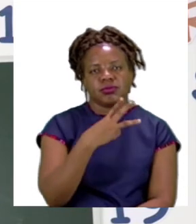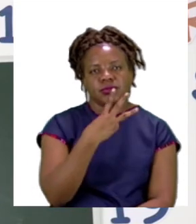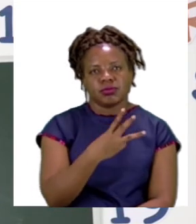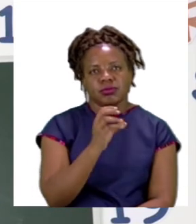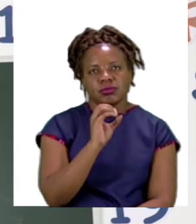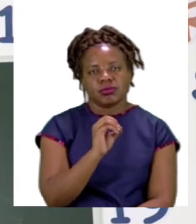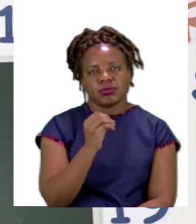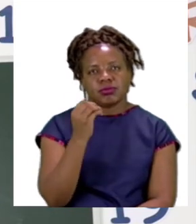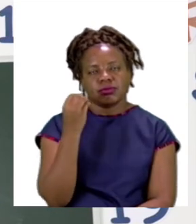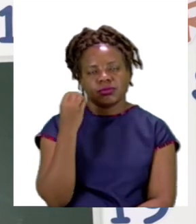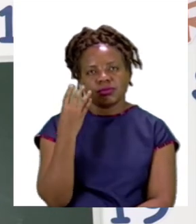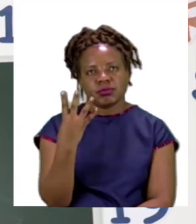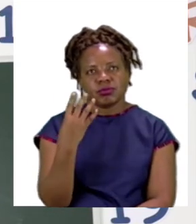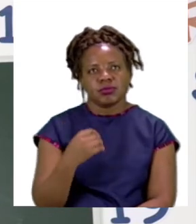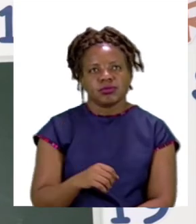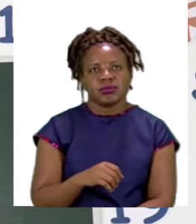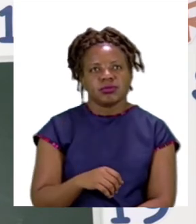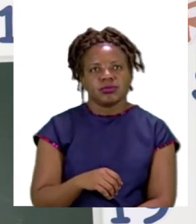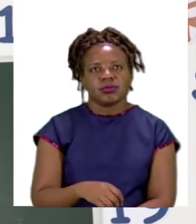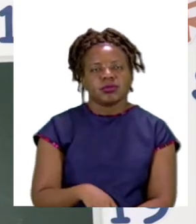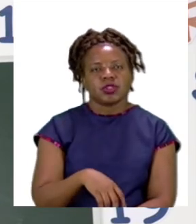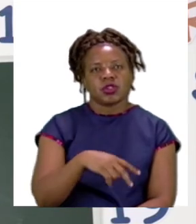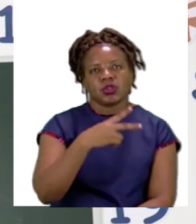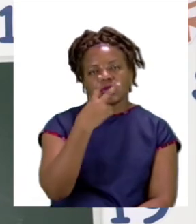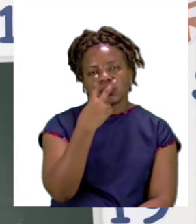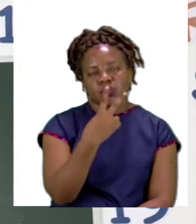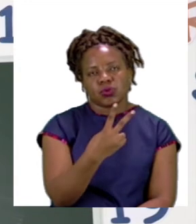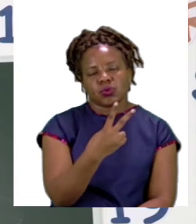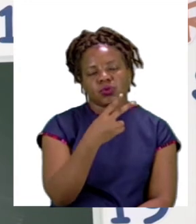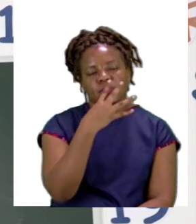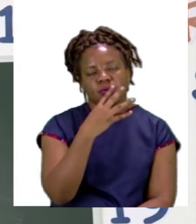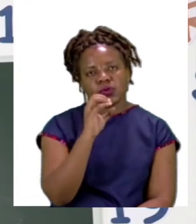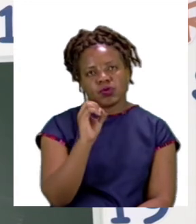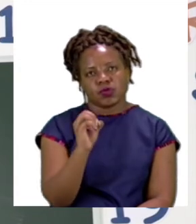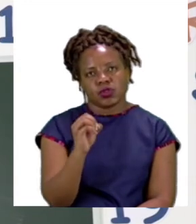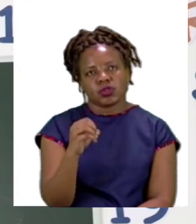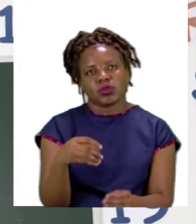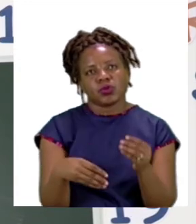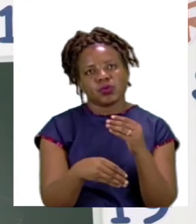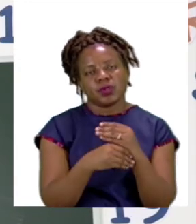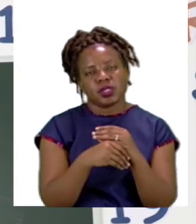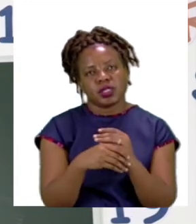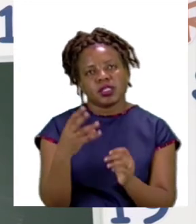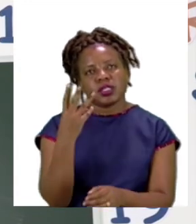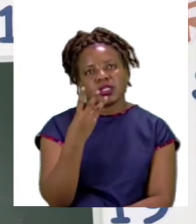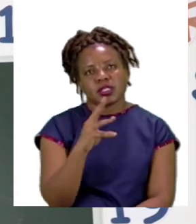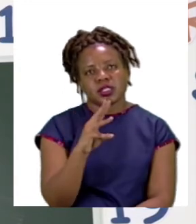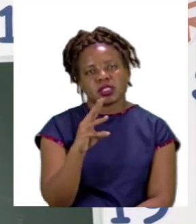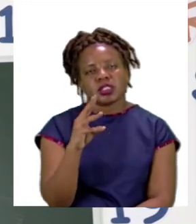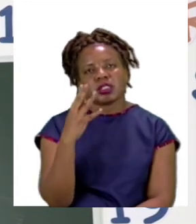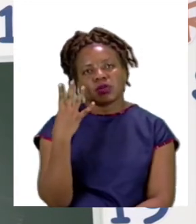304. Now our sum is complete. So let us take a look at the next